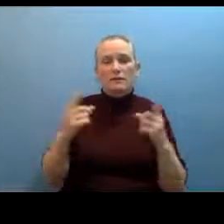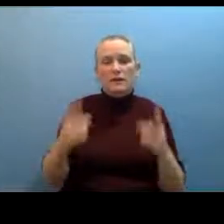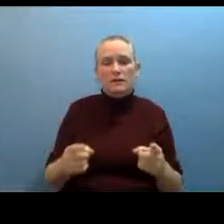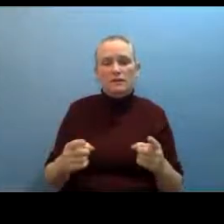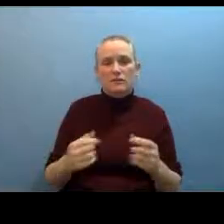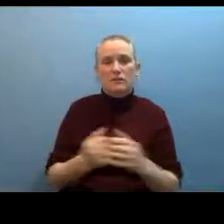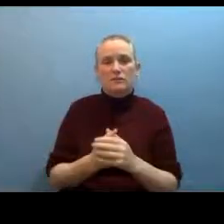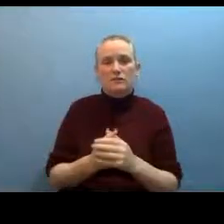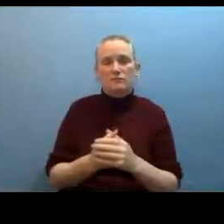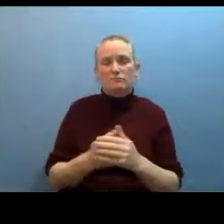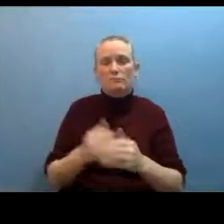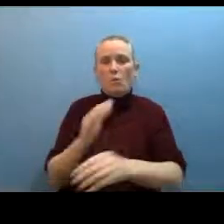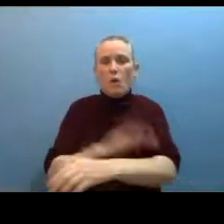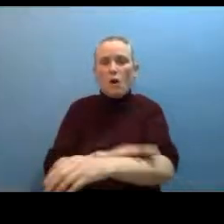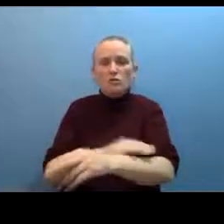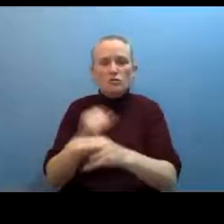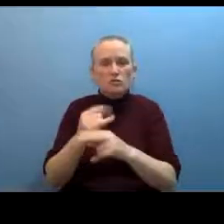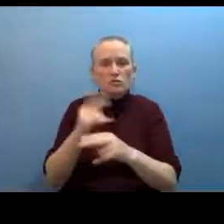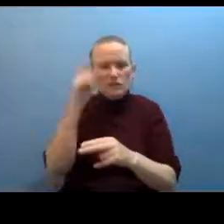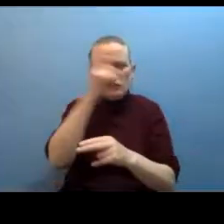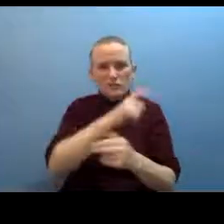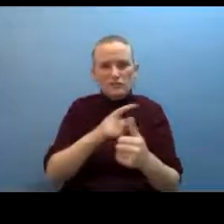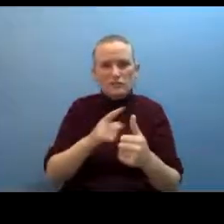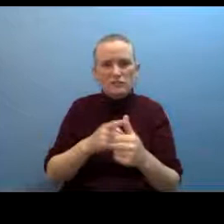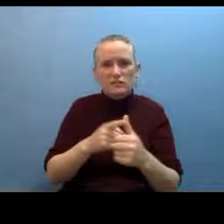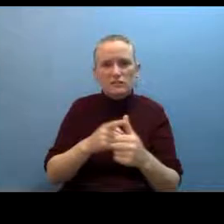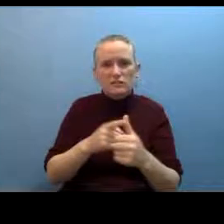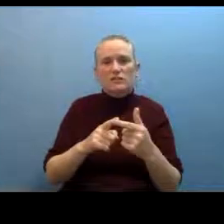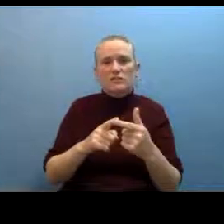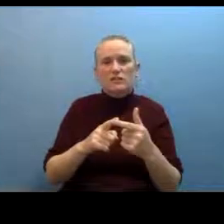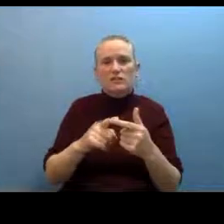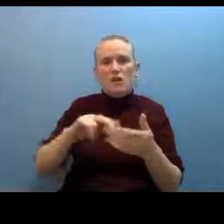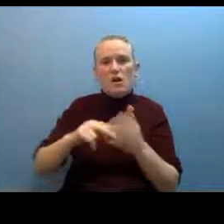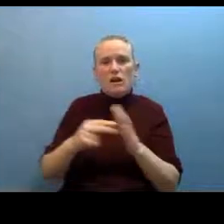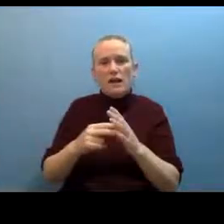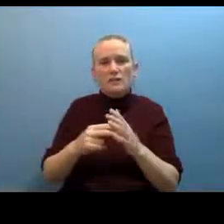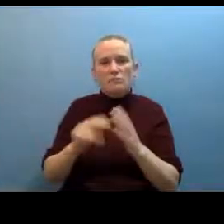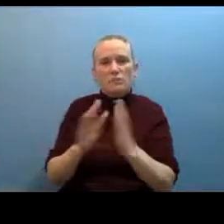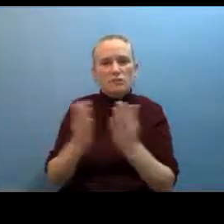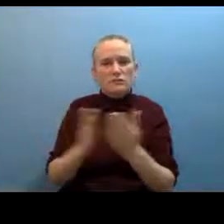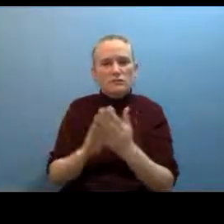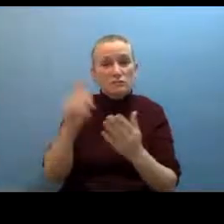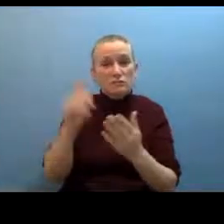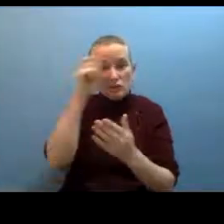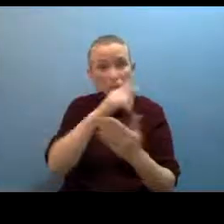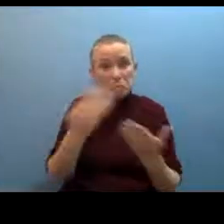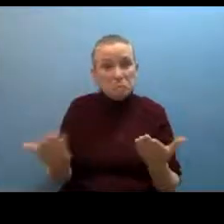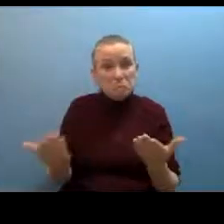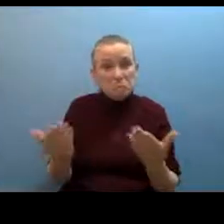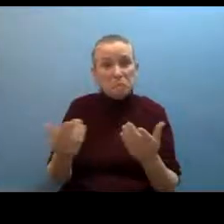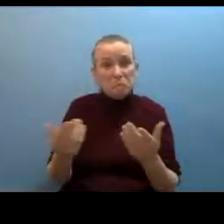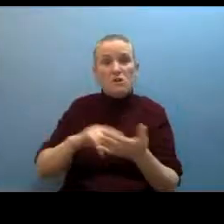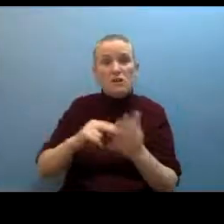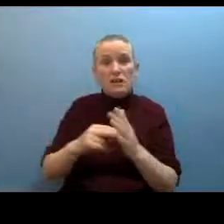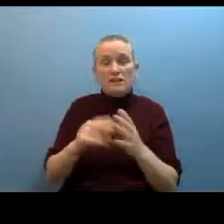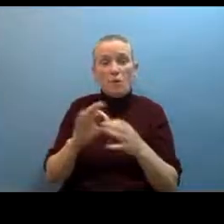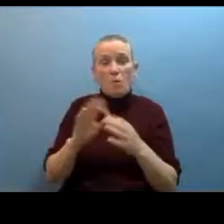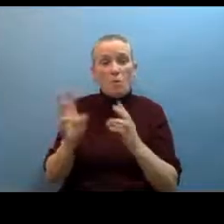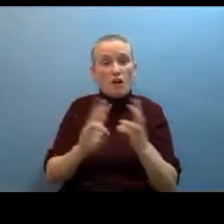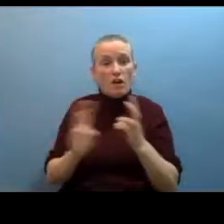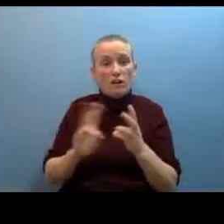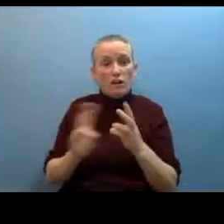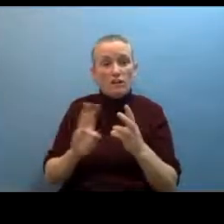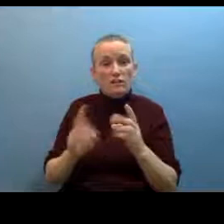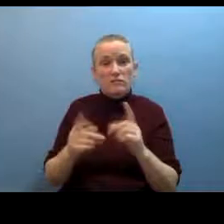walking into school part that's difficult, or is it the organizing the books, you know, organizing homework, making sure things are in on